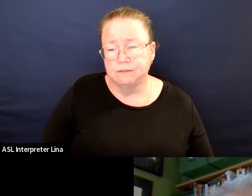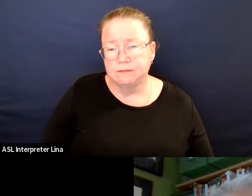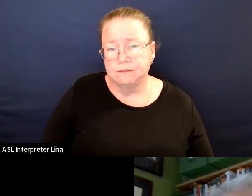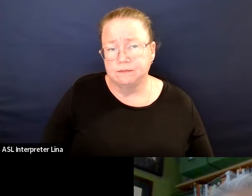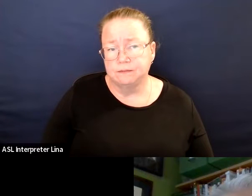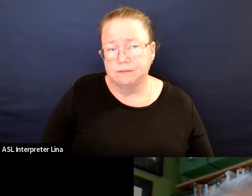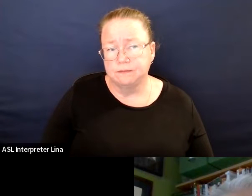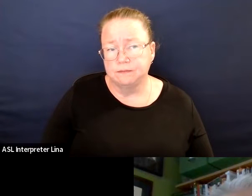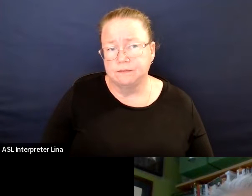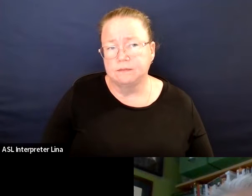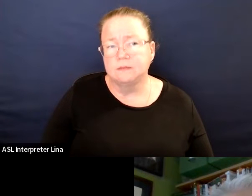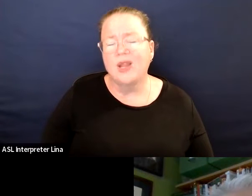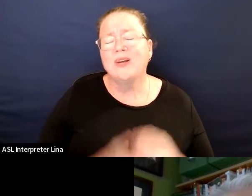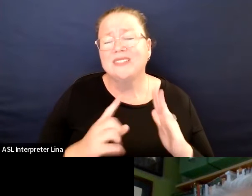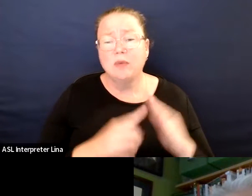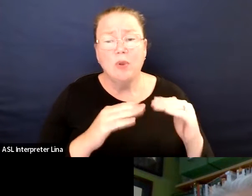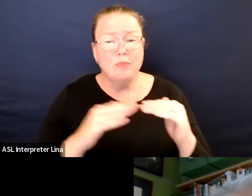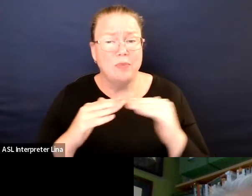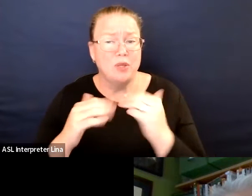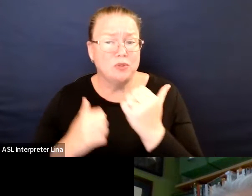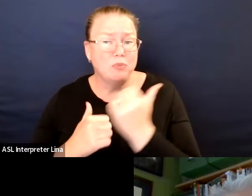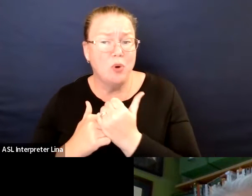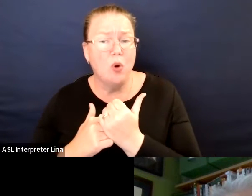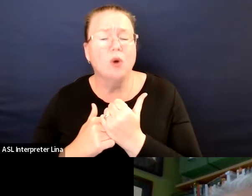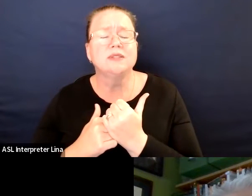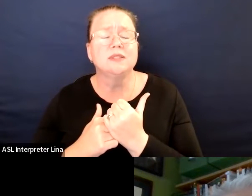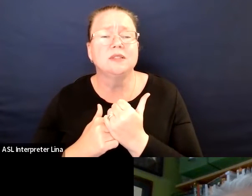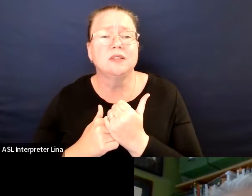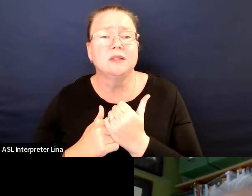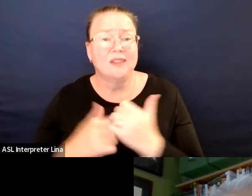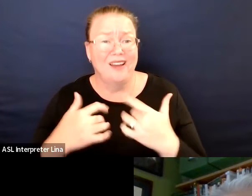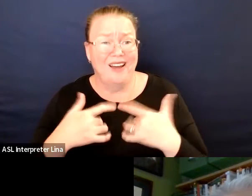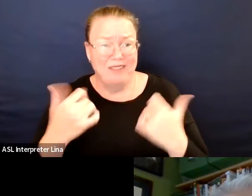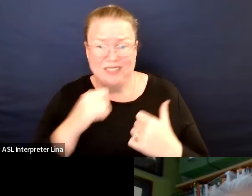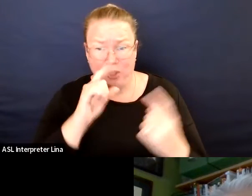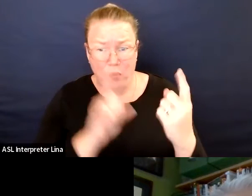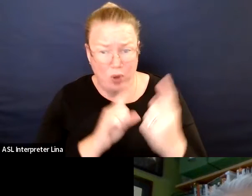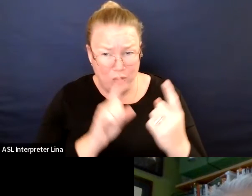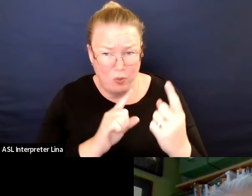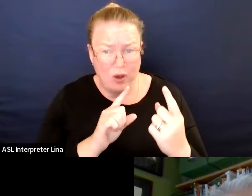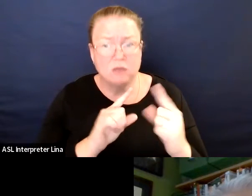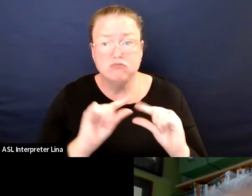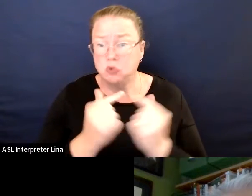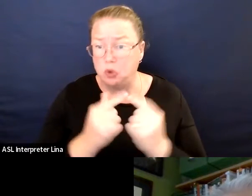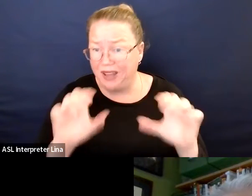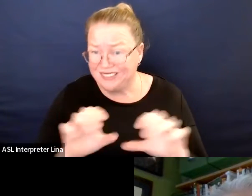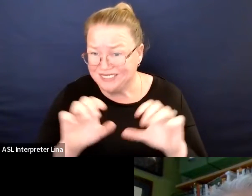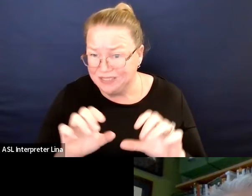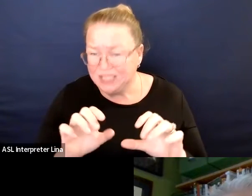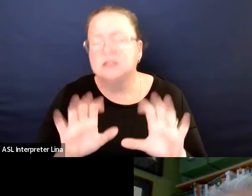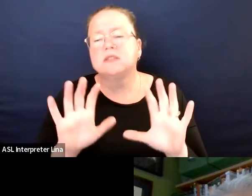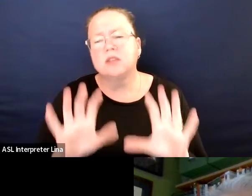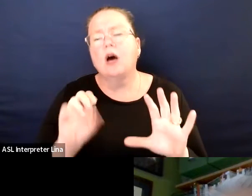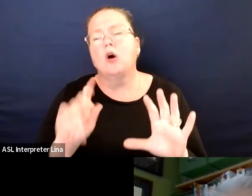So for instance, around peer support, you know, what are you going to, is it one-on-one? Are you looking for group activities? One of the things